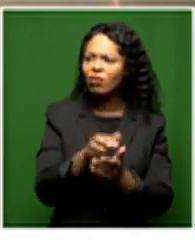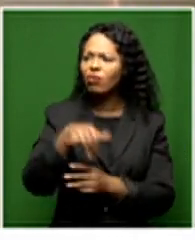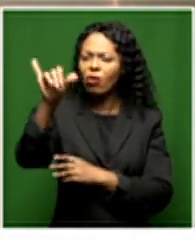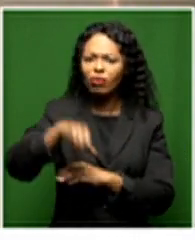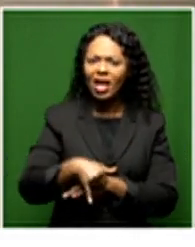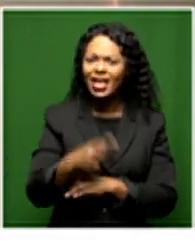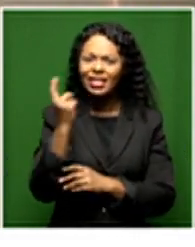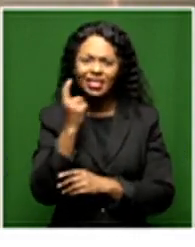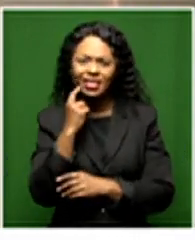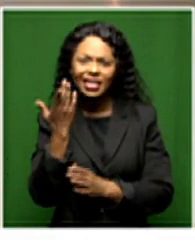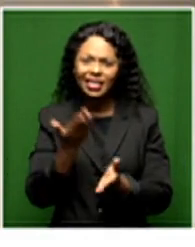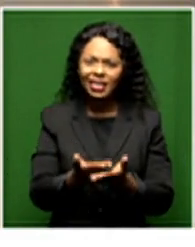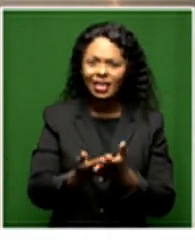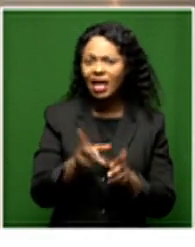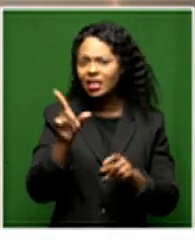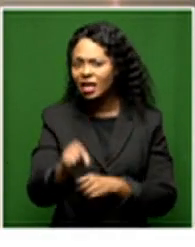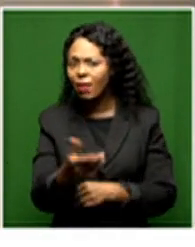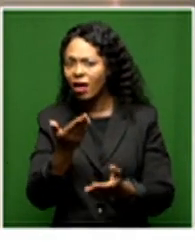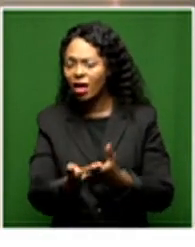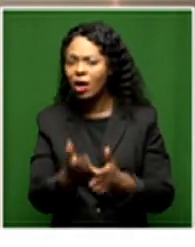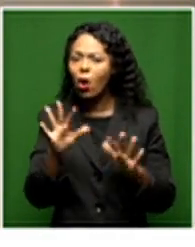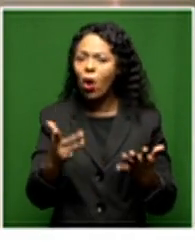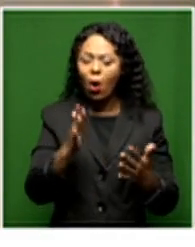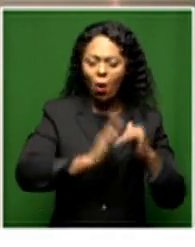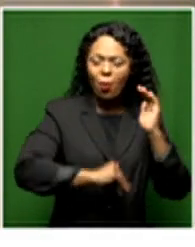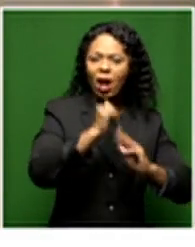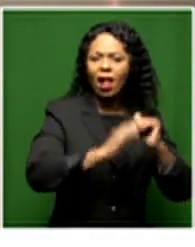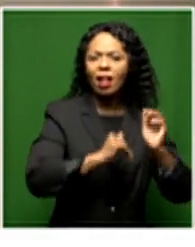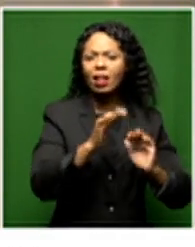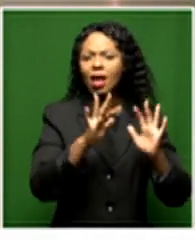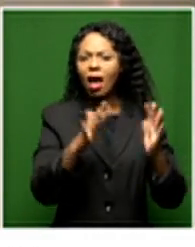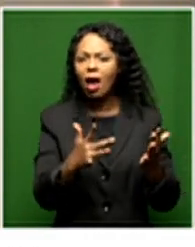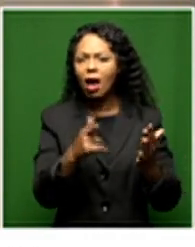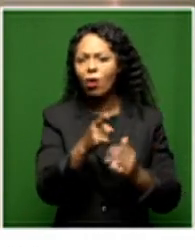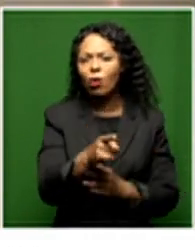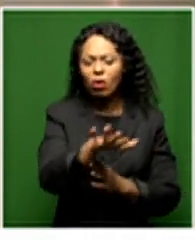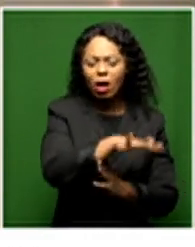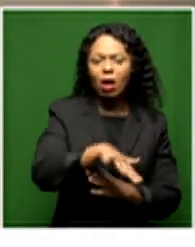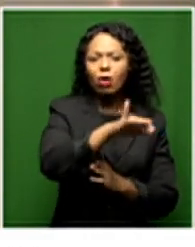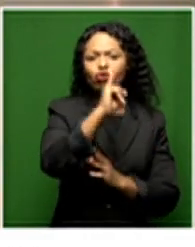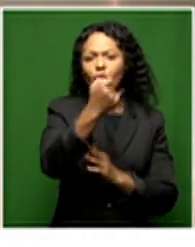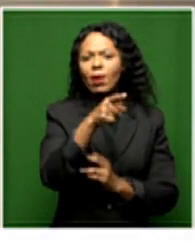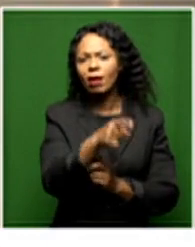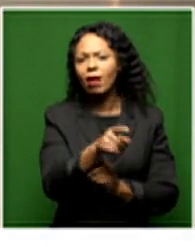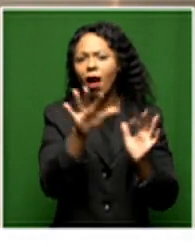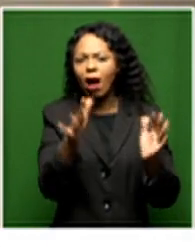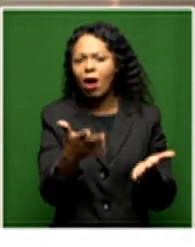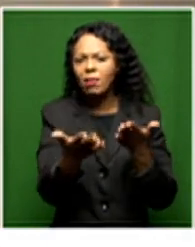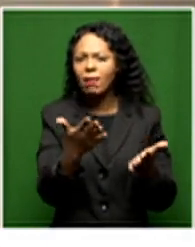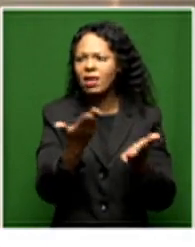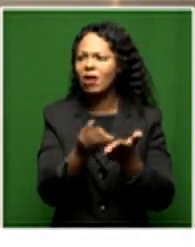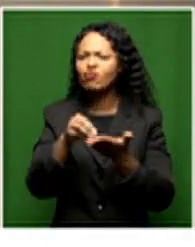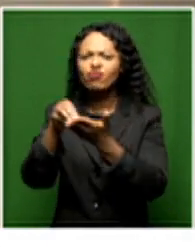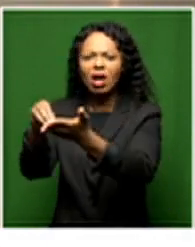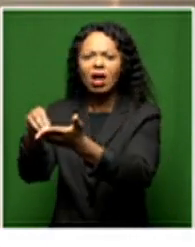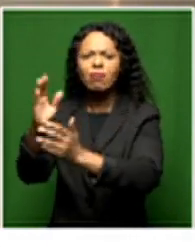easier. And so perhaps instead of being obsessed with building the outsourcing industry in Johannesburg, should we consider placing it in Polokwane